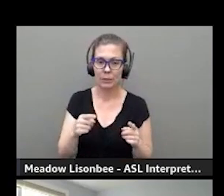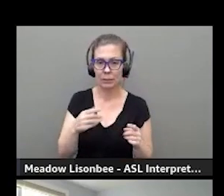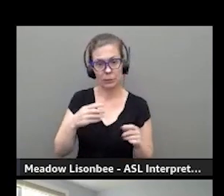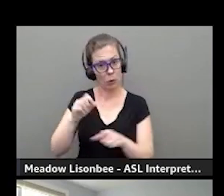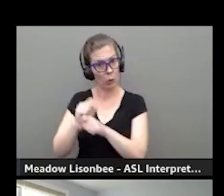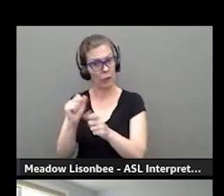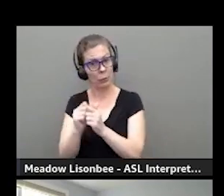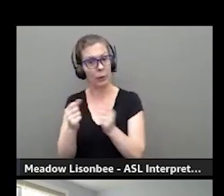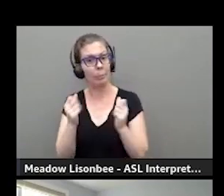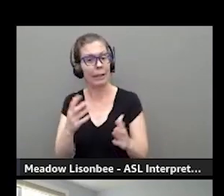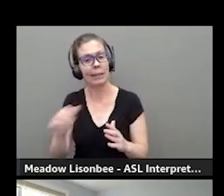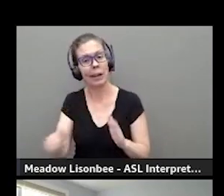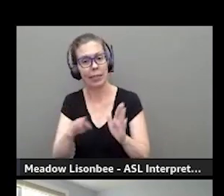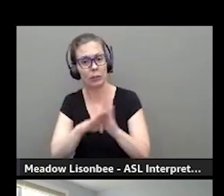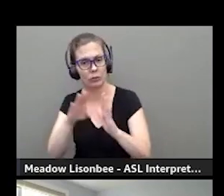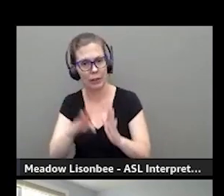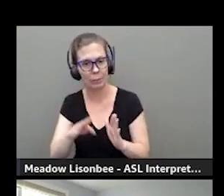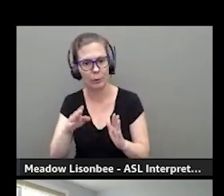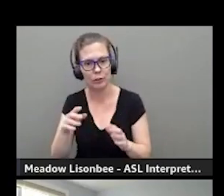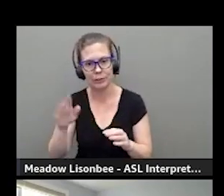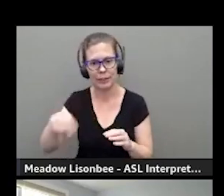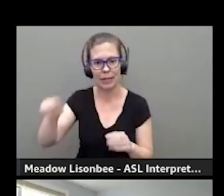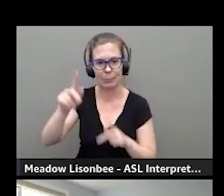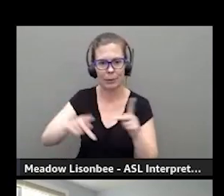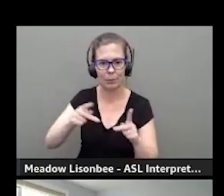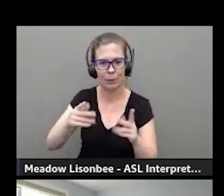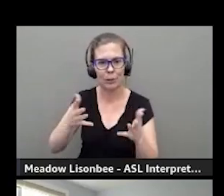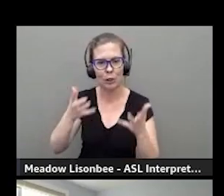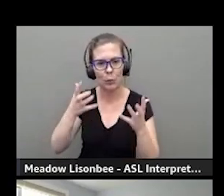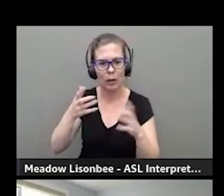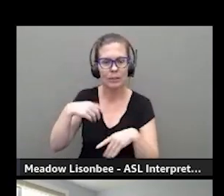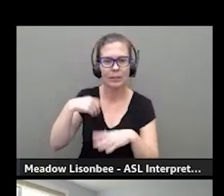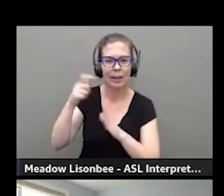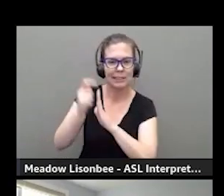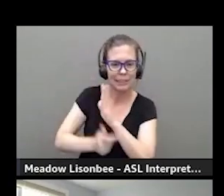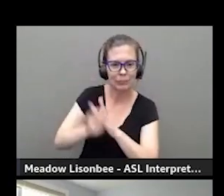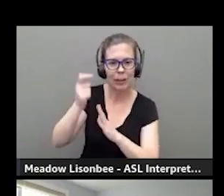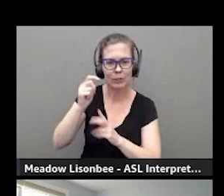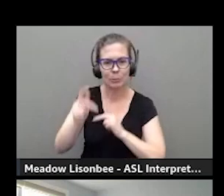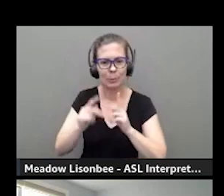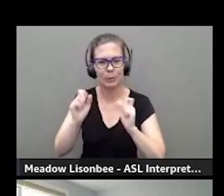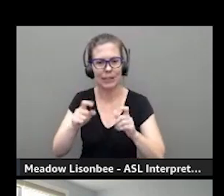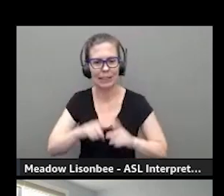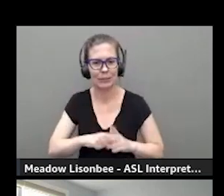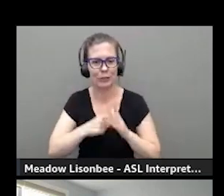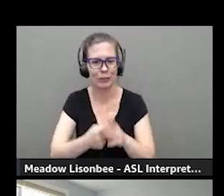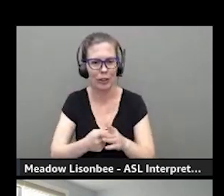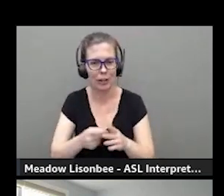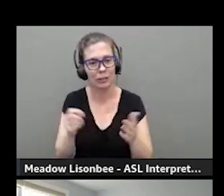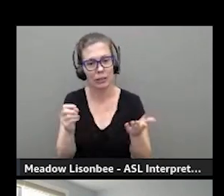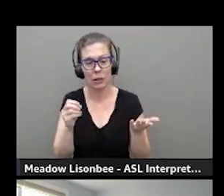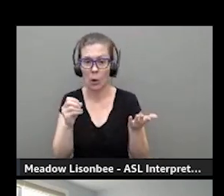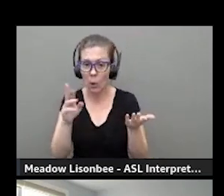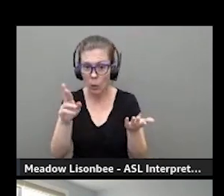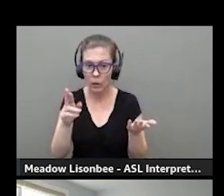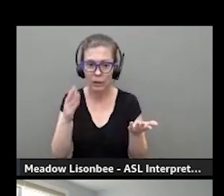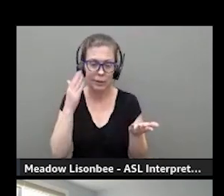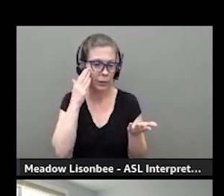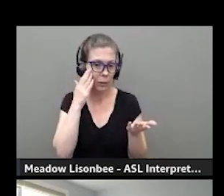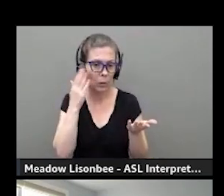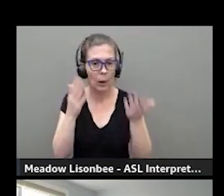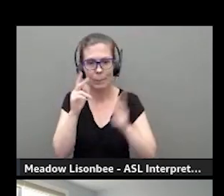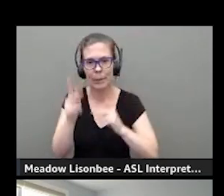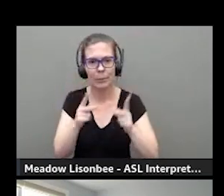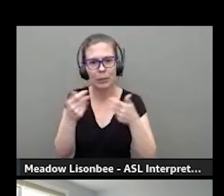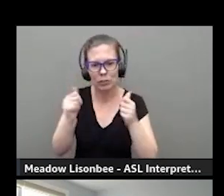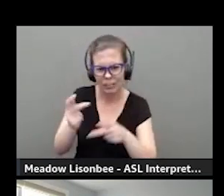with a lot of other developers and people that are out there, you just want to have a default so that people have some way to get started, right? Otherwise, you know, people are